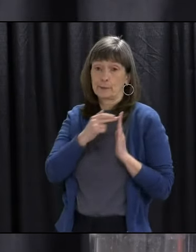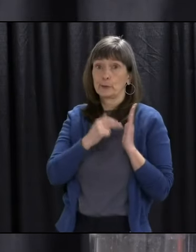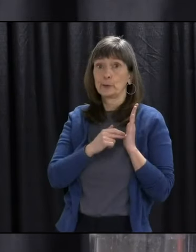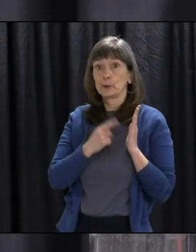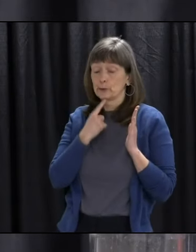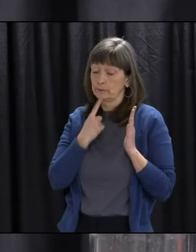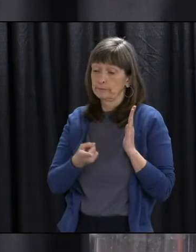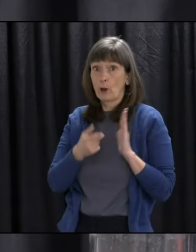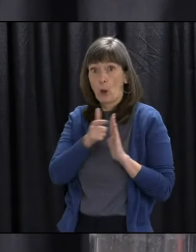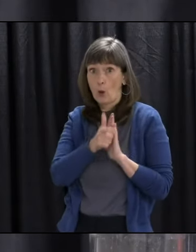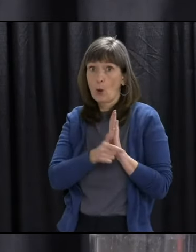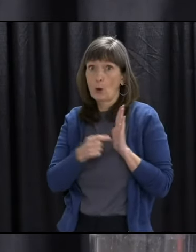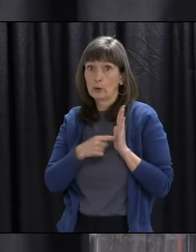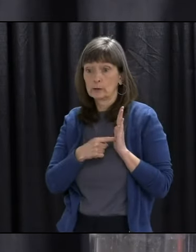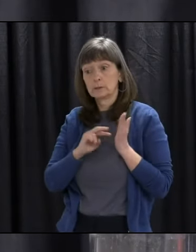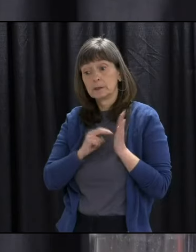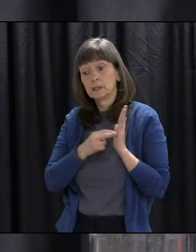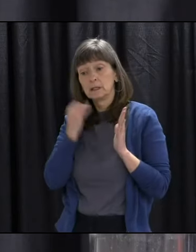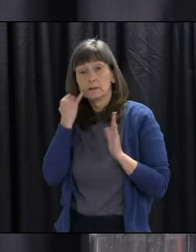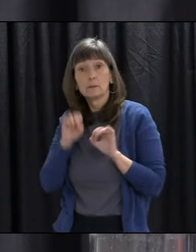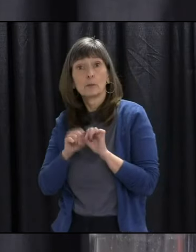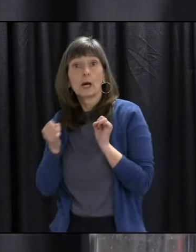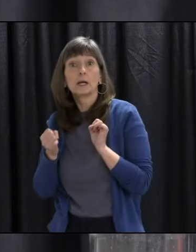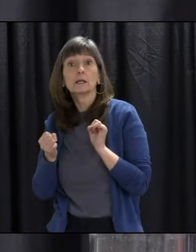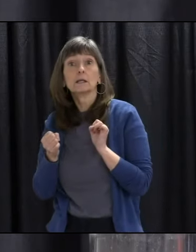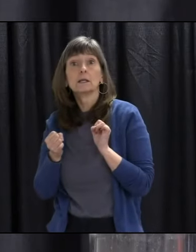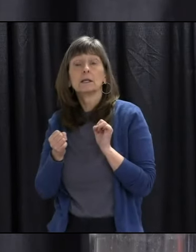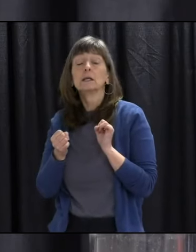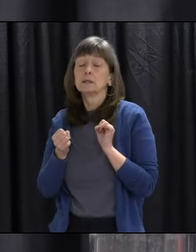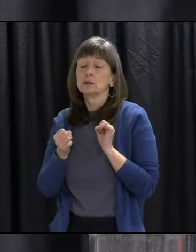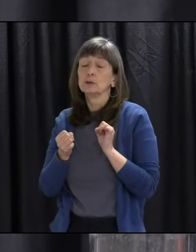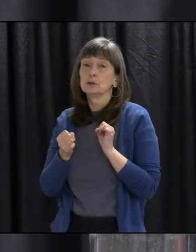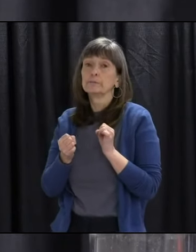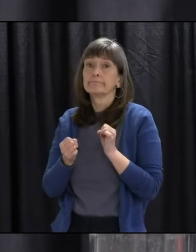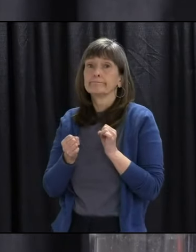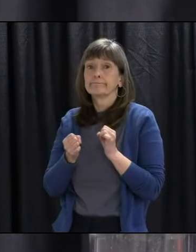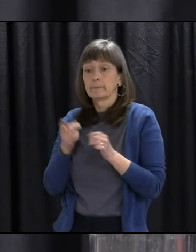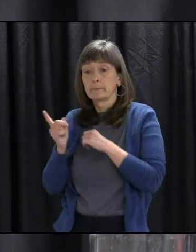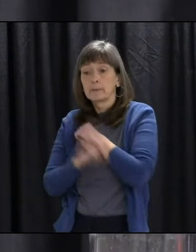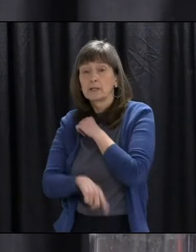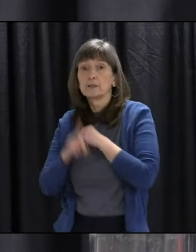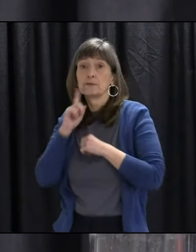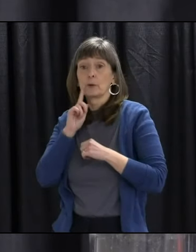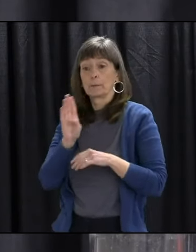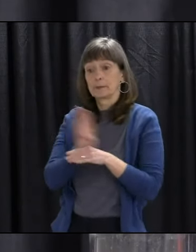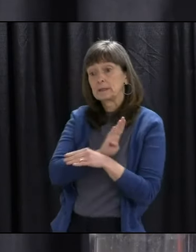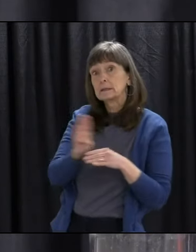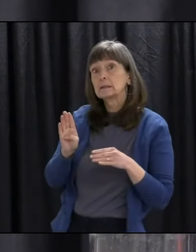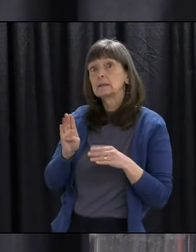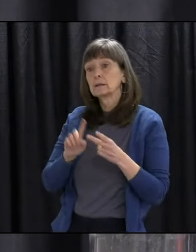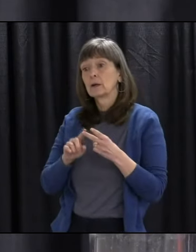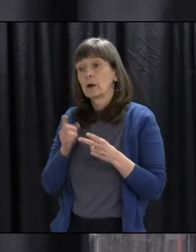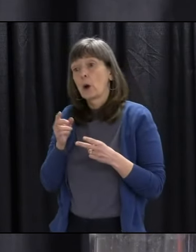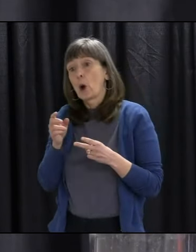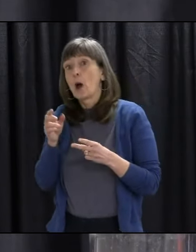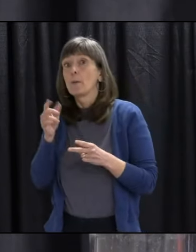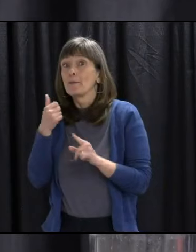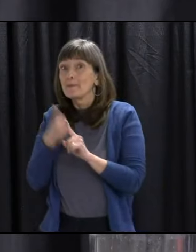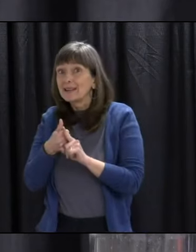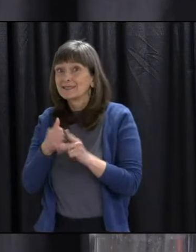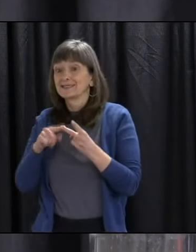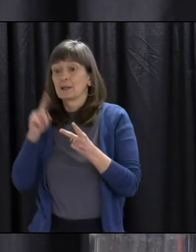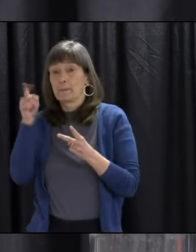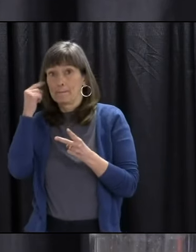carry penalties for both the business itself and for the owner, operator, and manager of